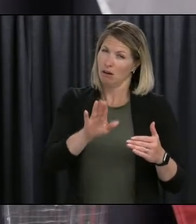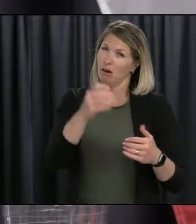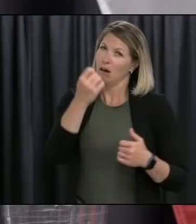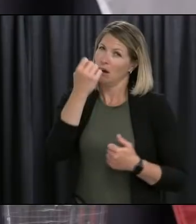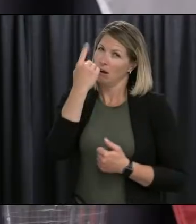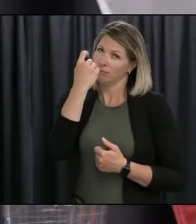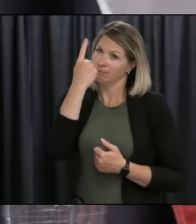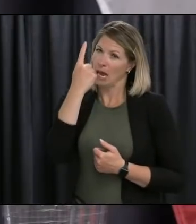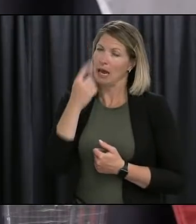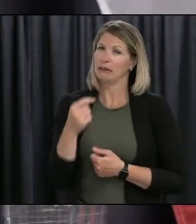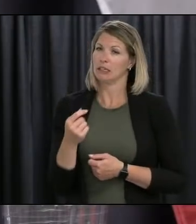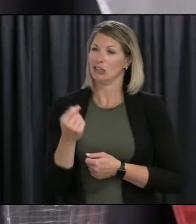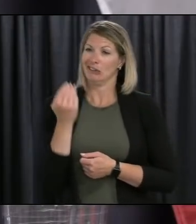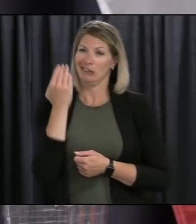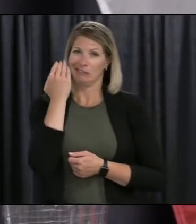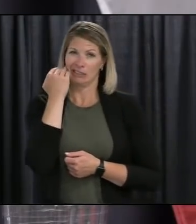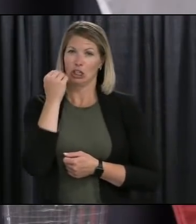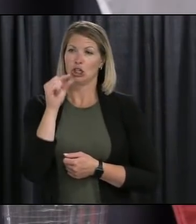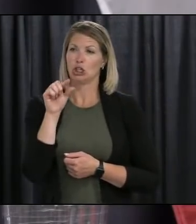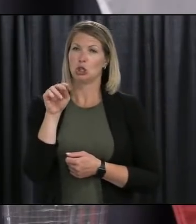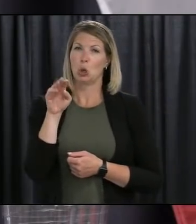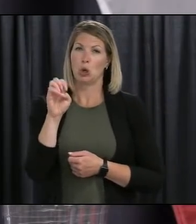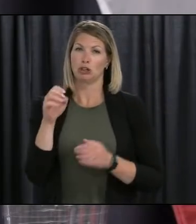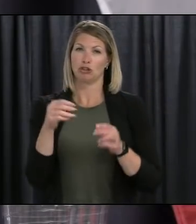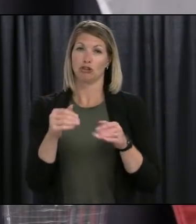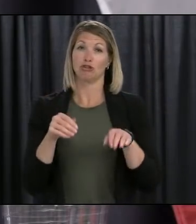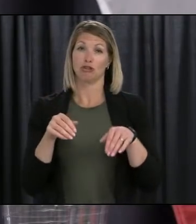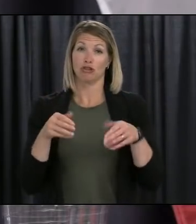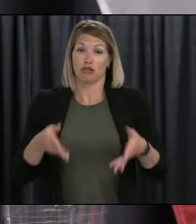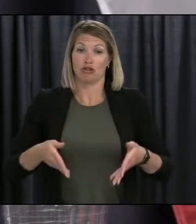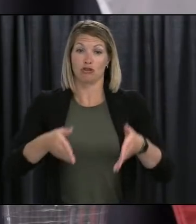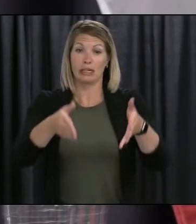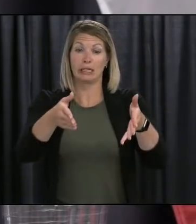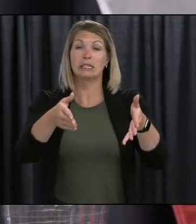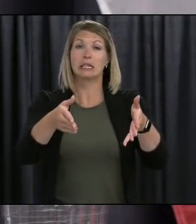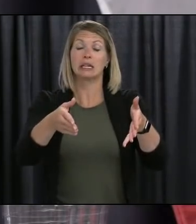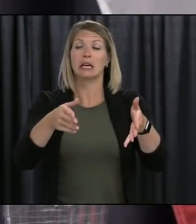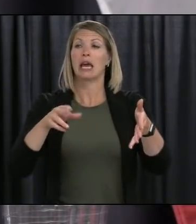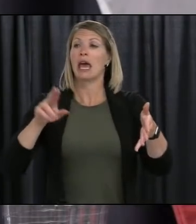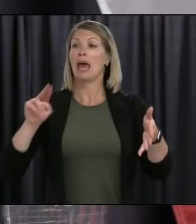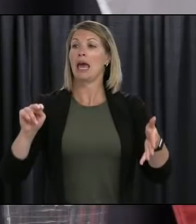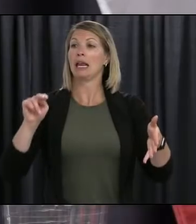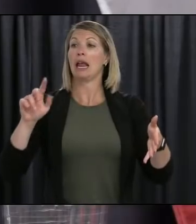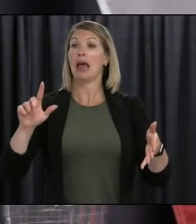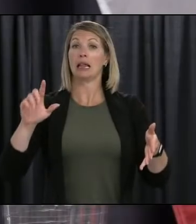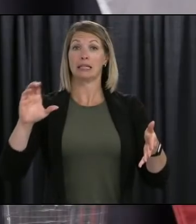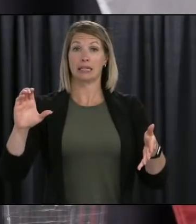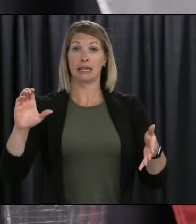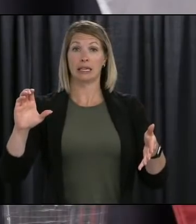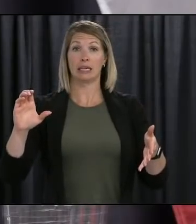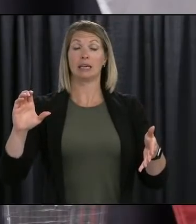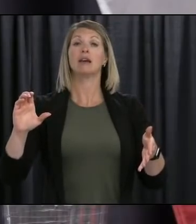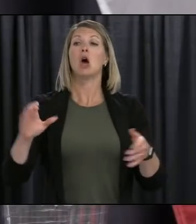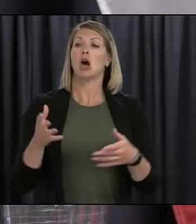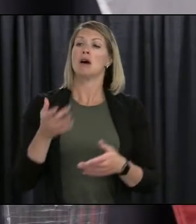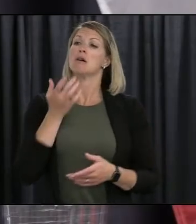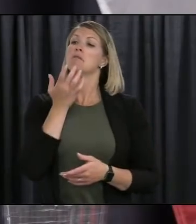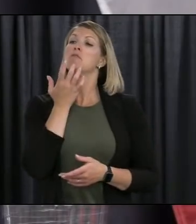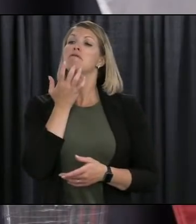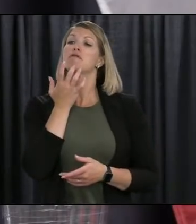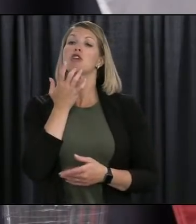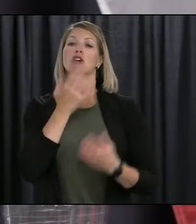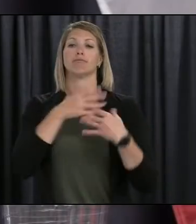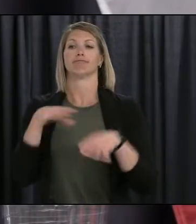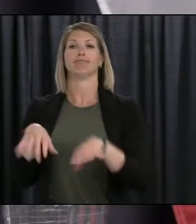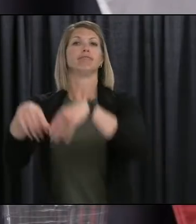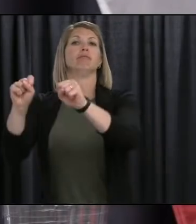bars, the Newfoundland and Labrador Liquor Corporation felt that they would like to step up and deal with this, and that's